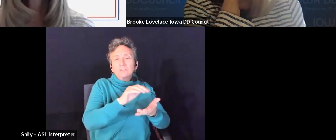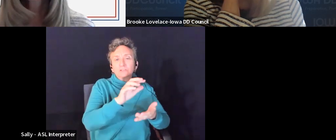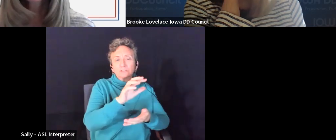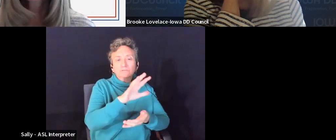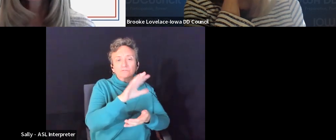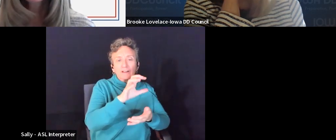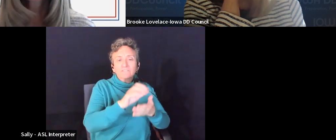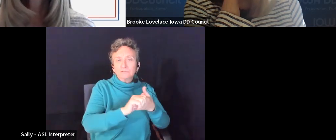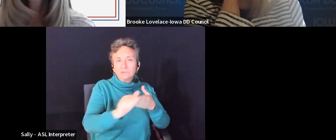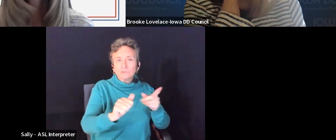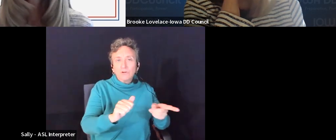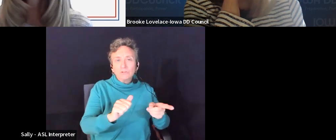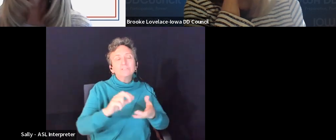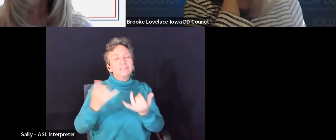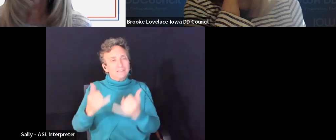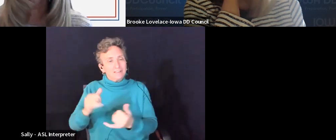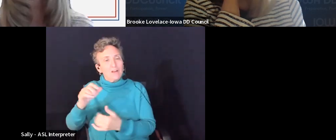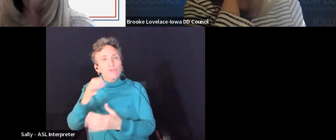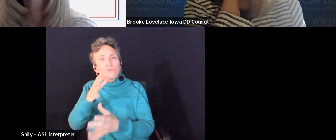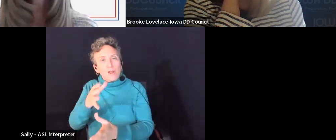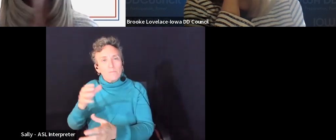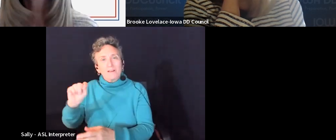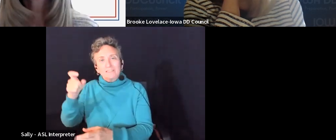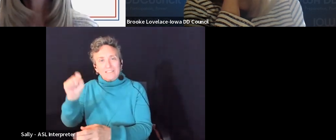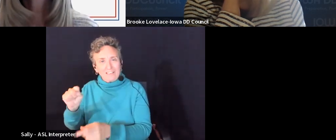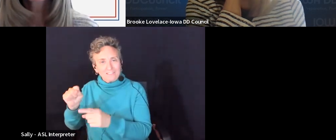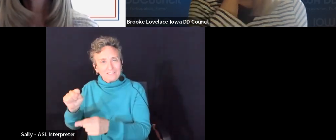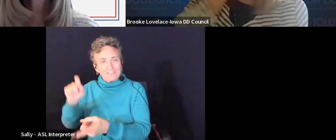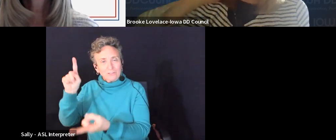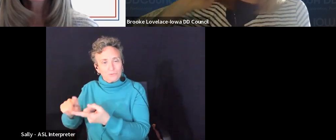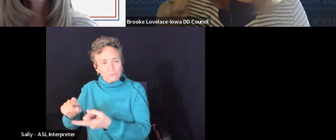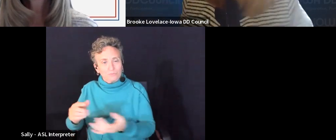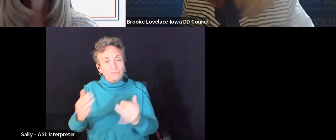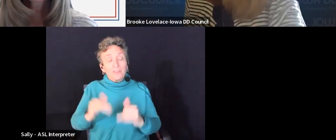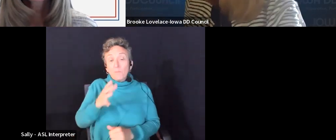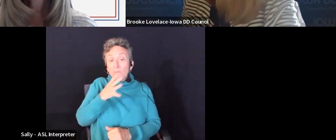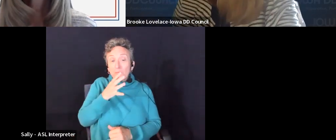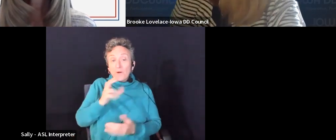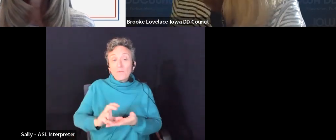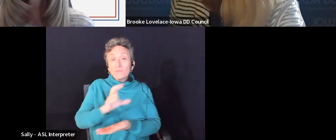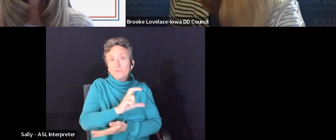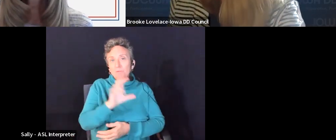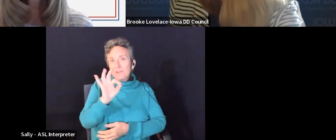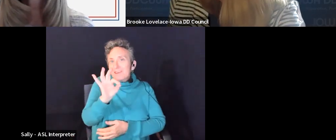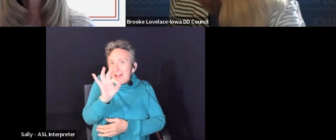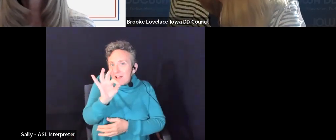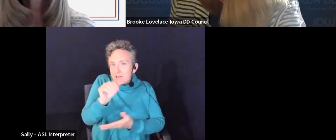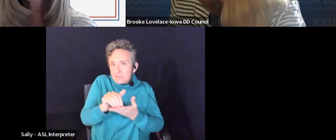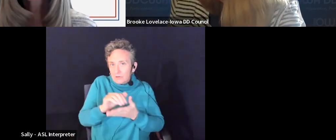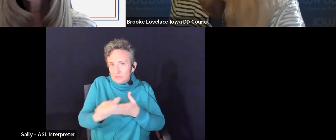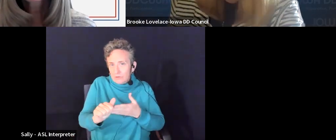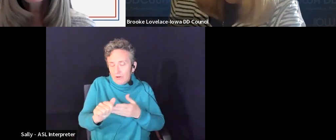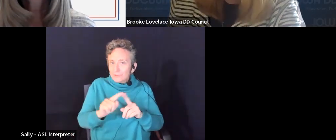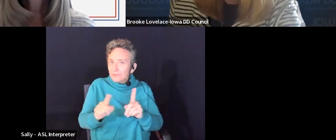deduct that $3,500. Now, mom contributed $9,000. But in this case,